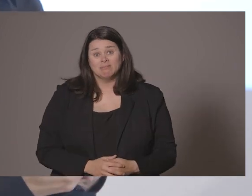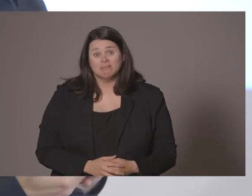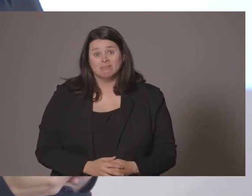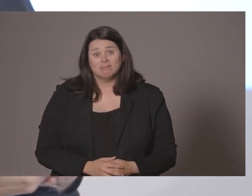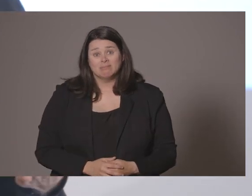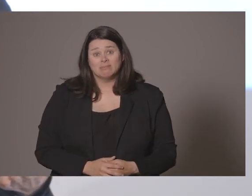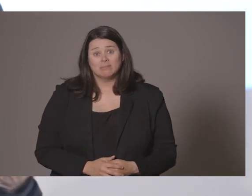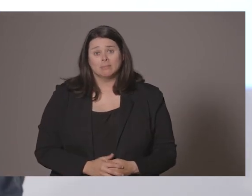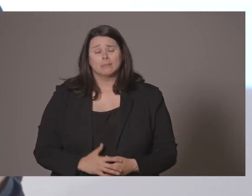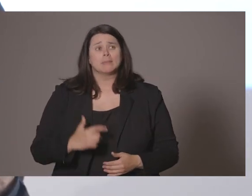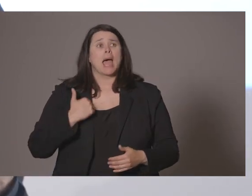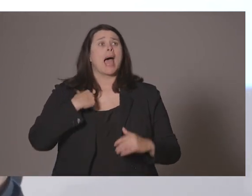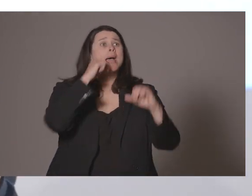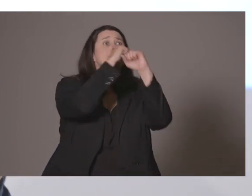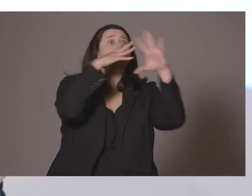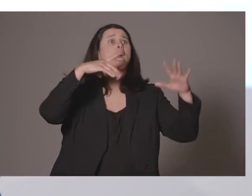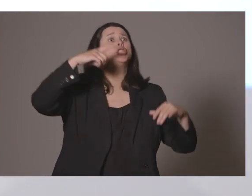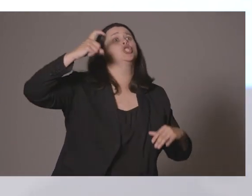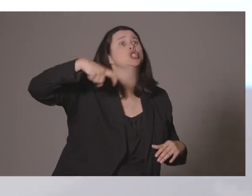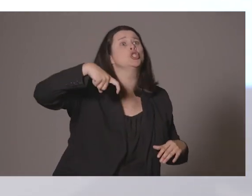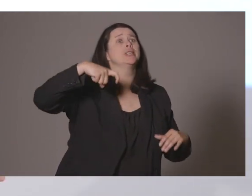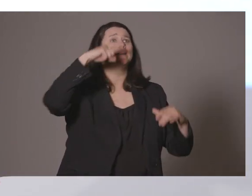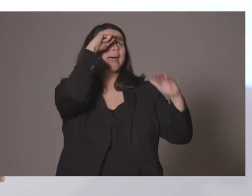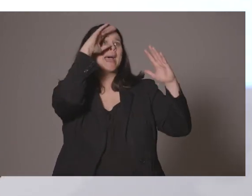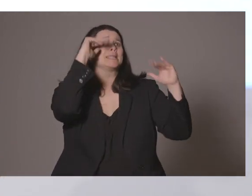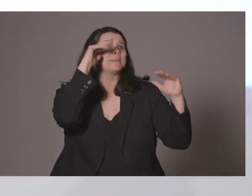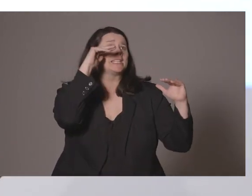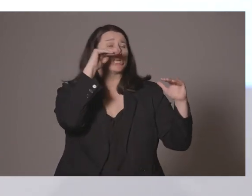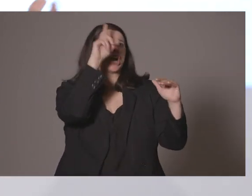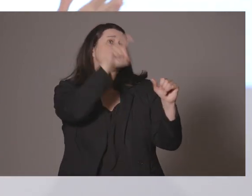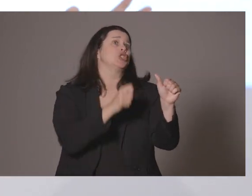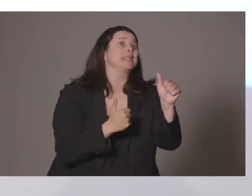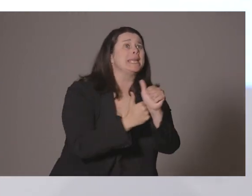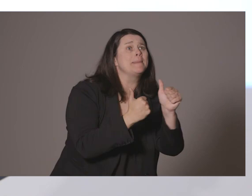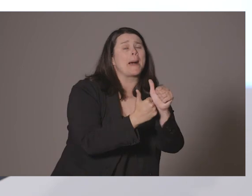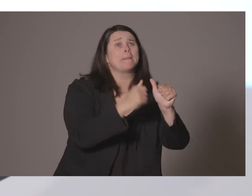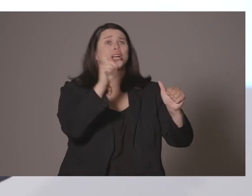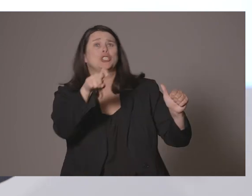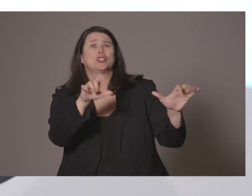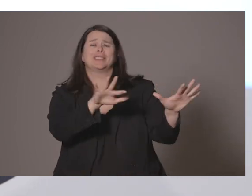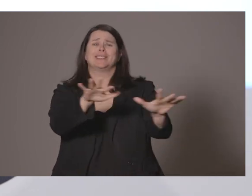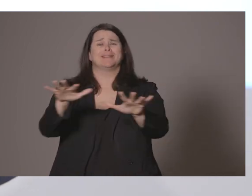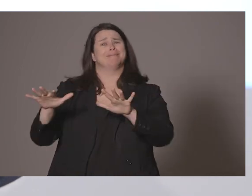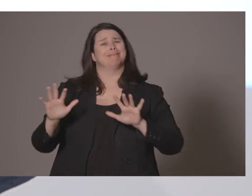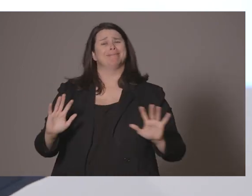it should be this way, I should be able to get this much done, I should be able to keep up with these certain